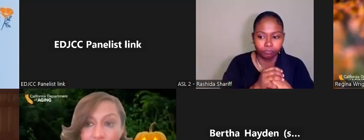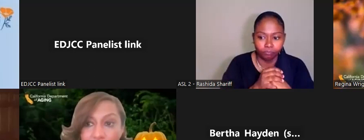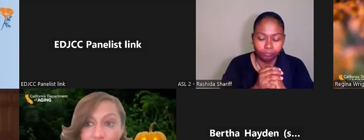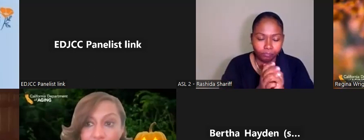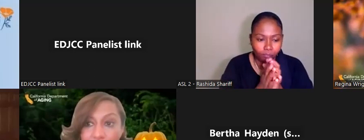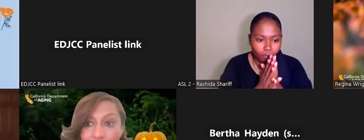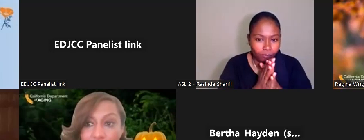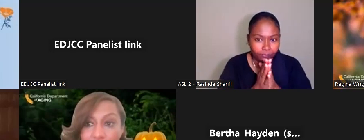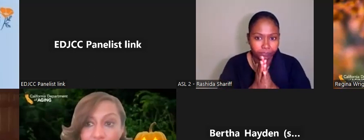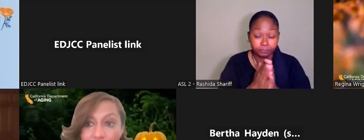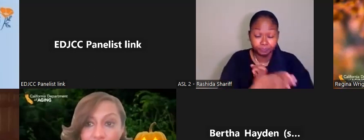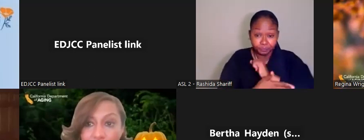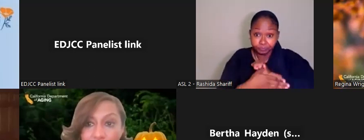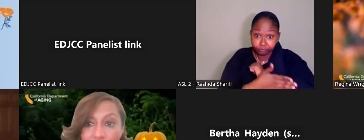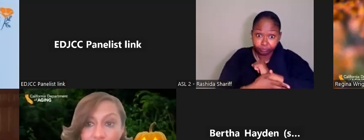arose. So the county,